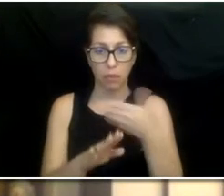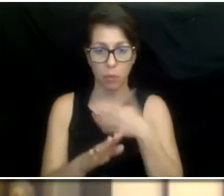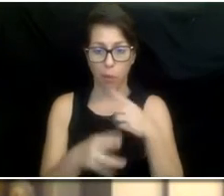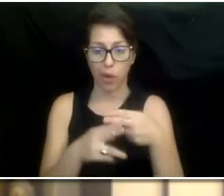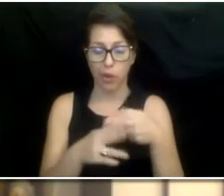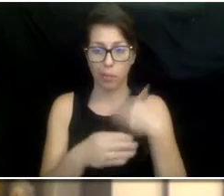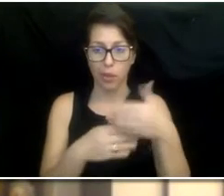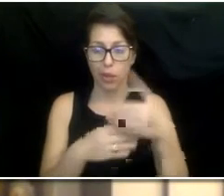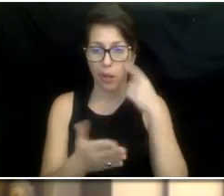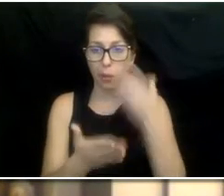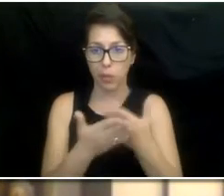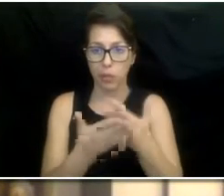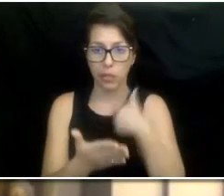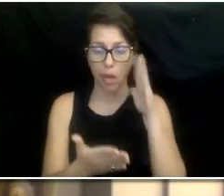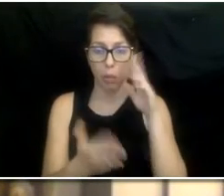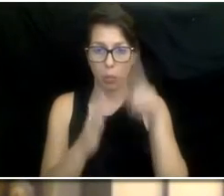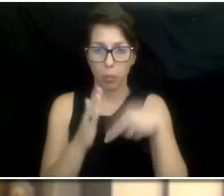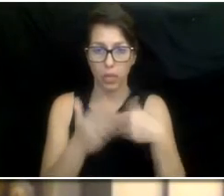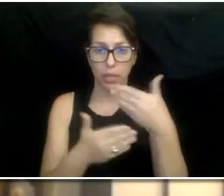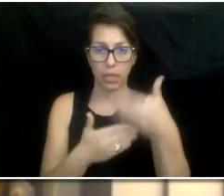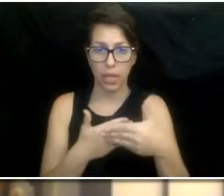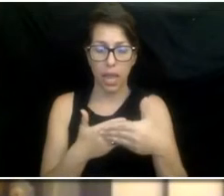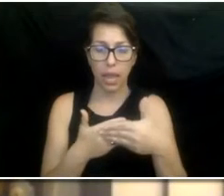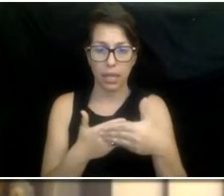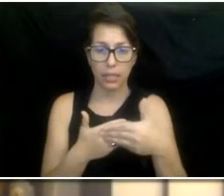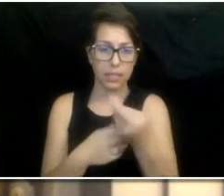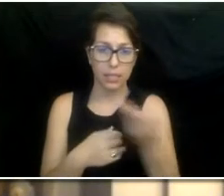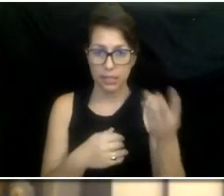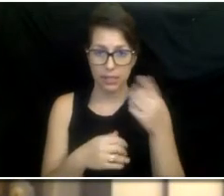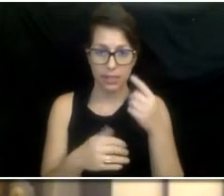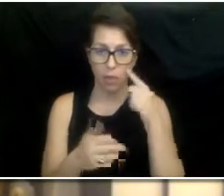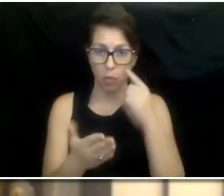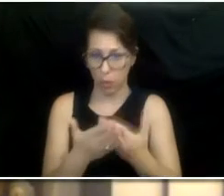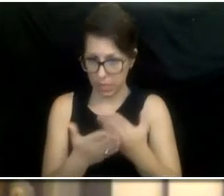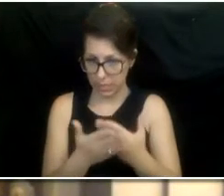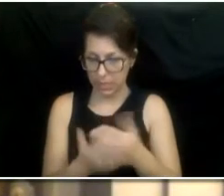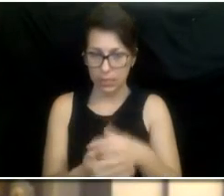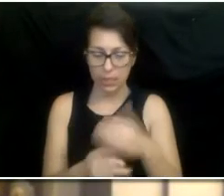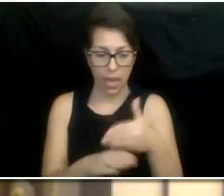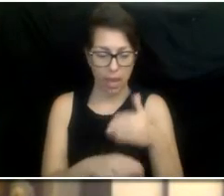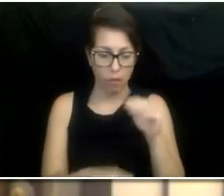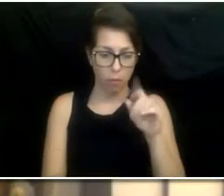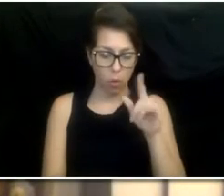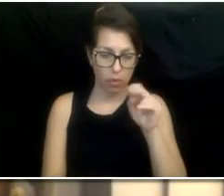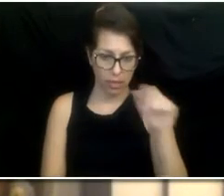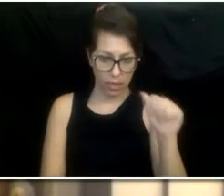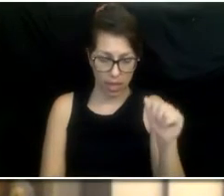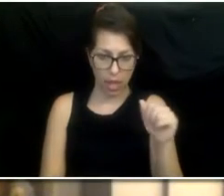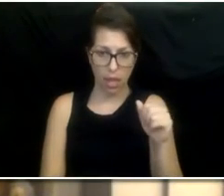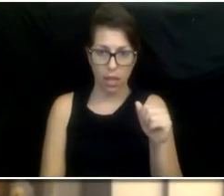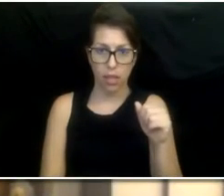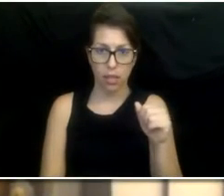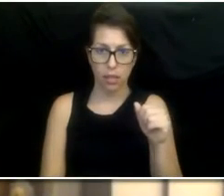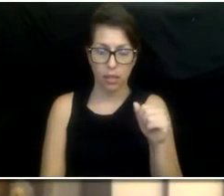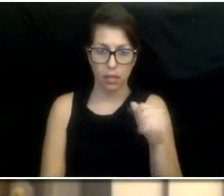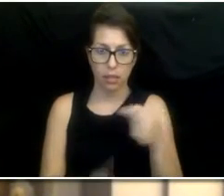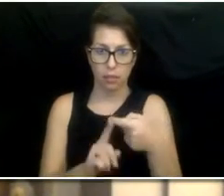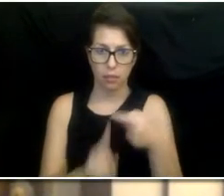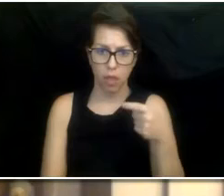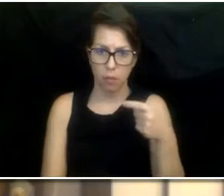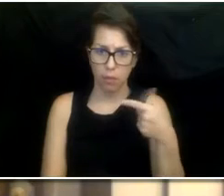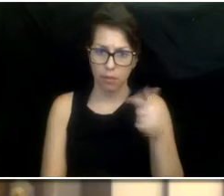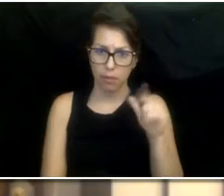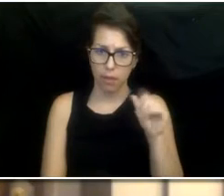URI Alyssa Keel from New Destiny housing and Sylvia moris from SEO so our next witness Is